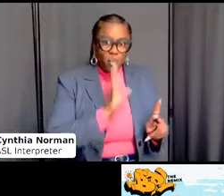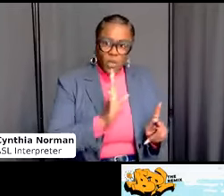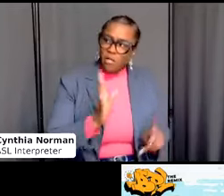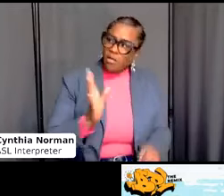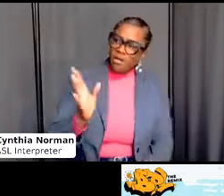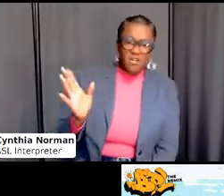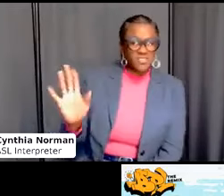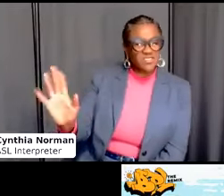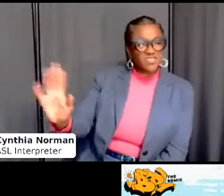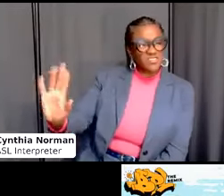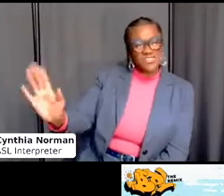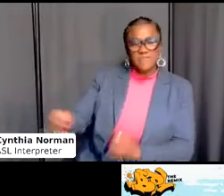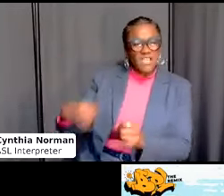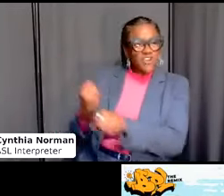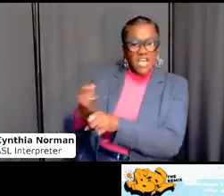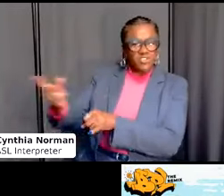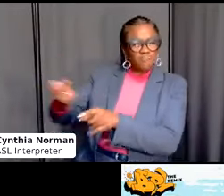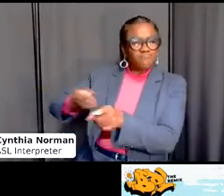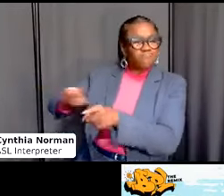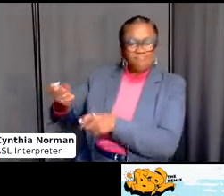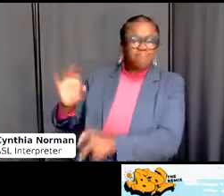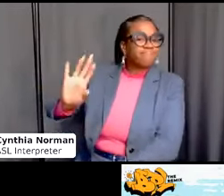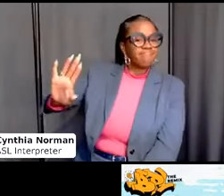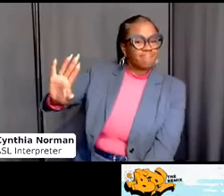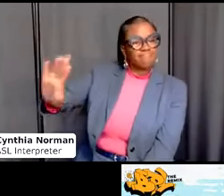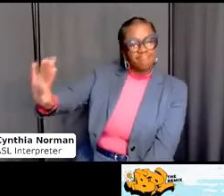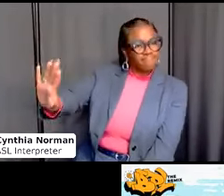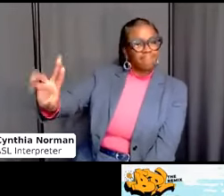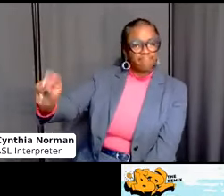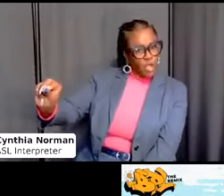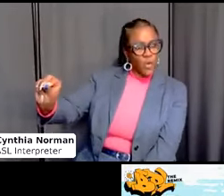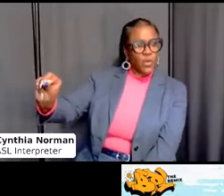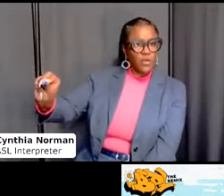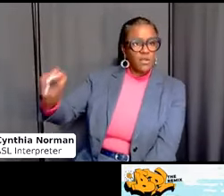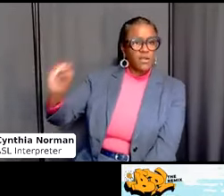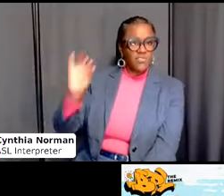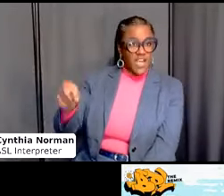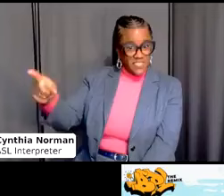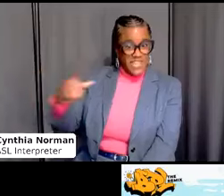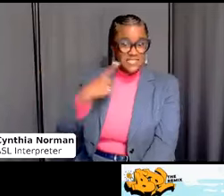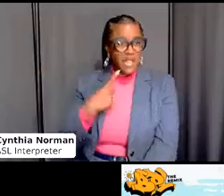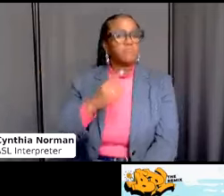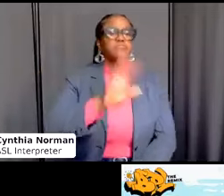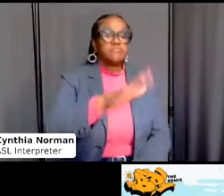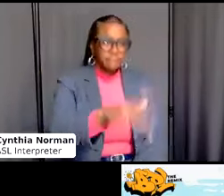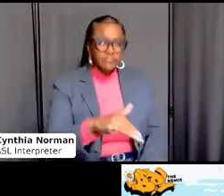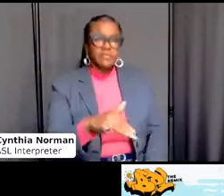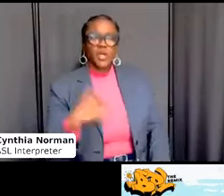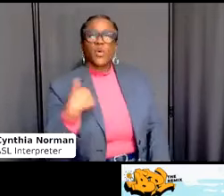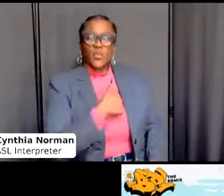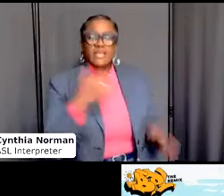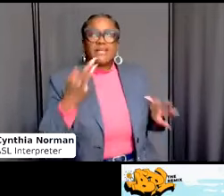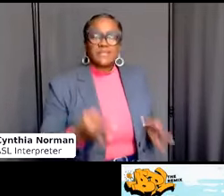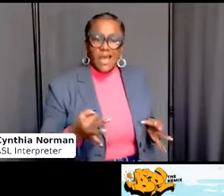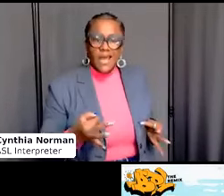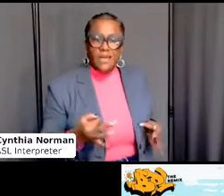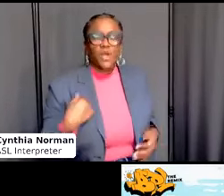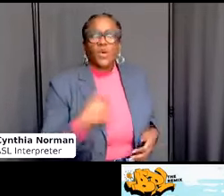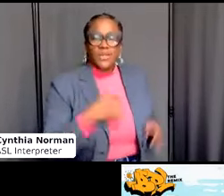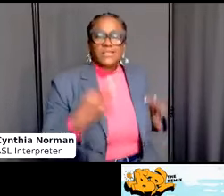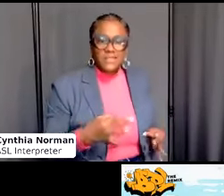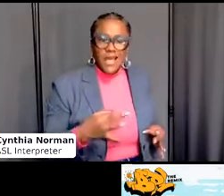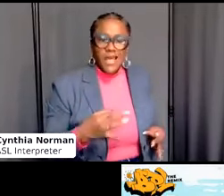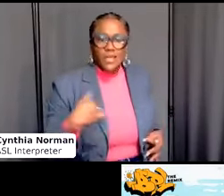the international order, the neoliberal imperialist order that says everything's valued on its worth to capitalism